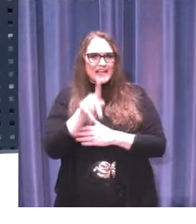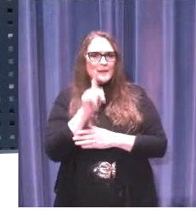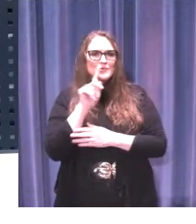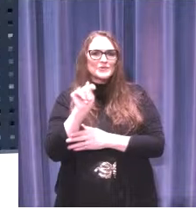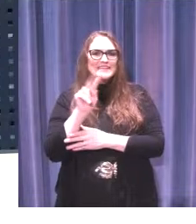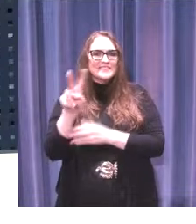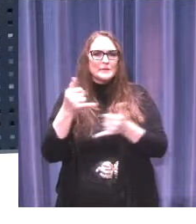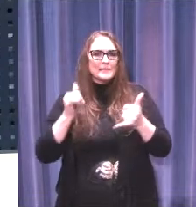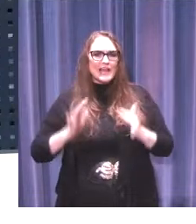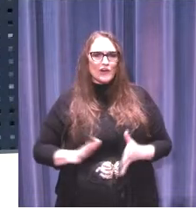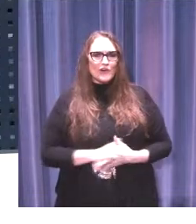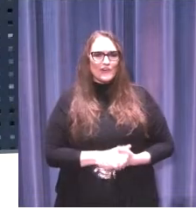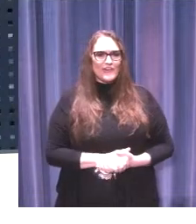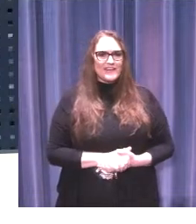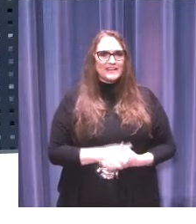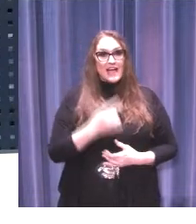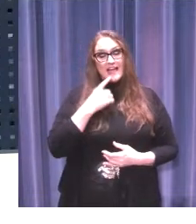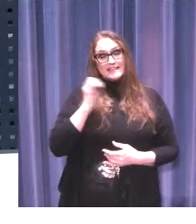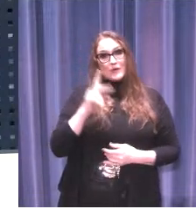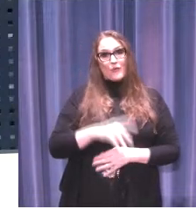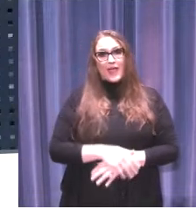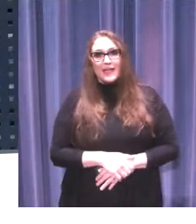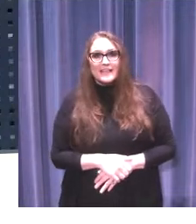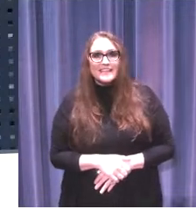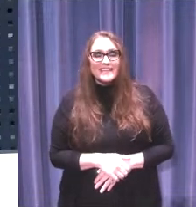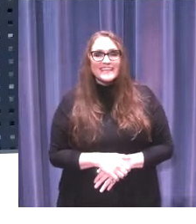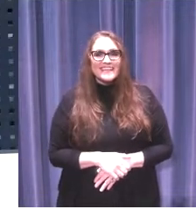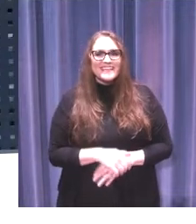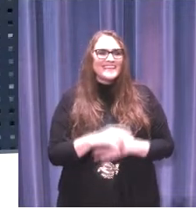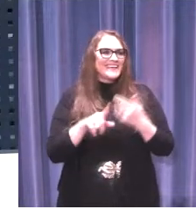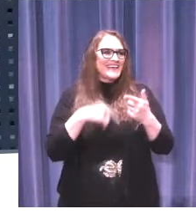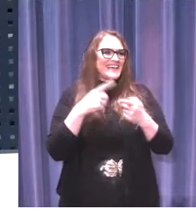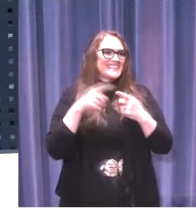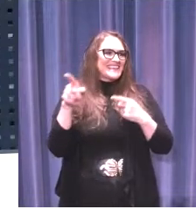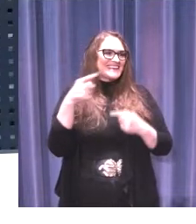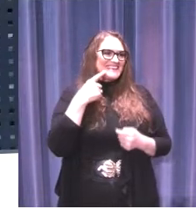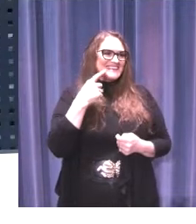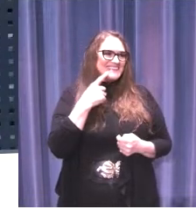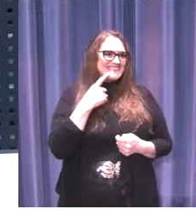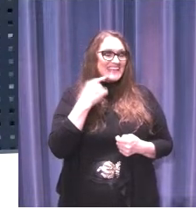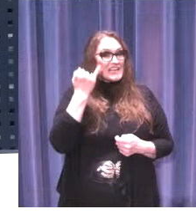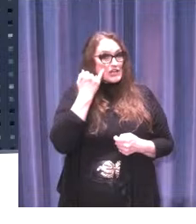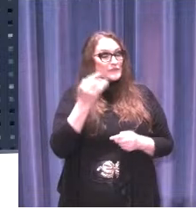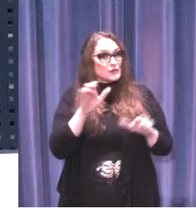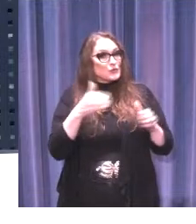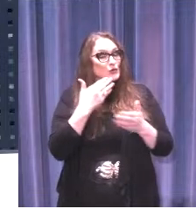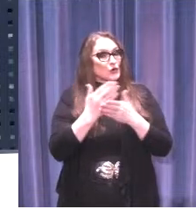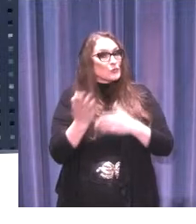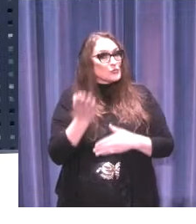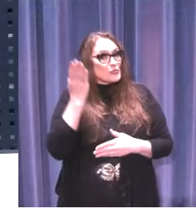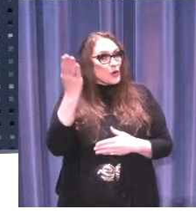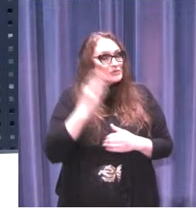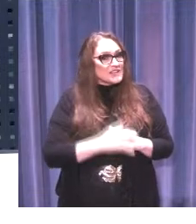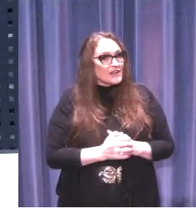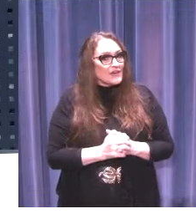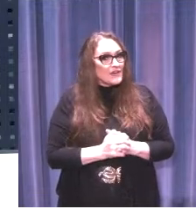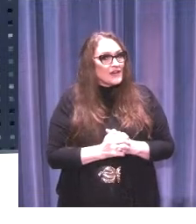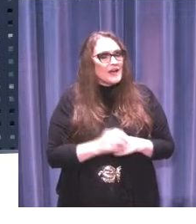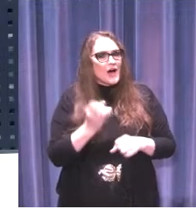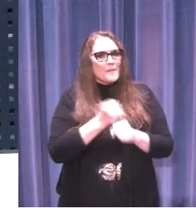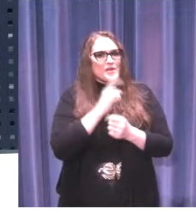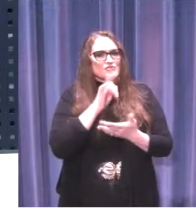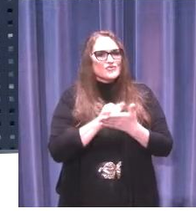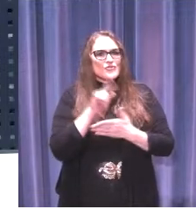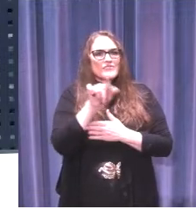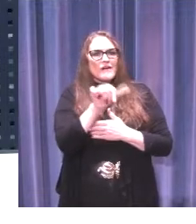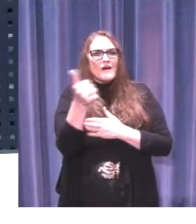player." I said, "Okay." And then he said, "And if you do a good proposal, I'll make sure